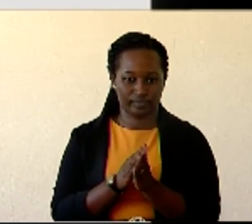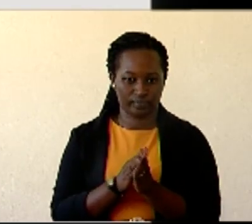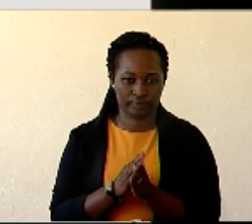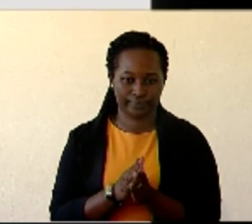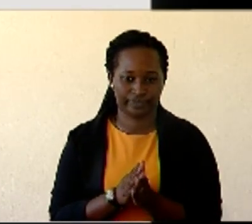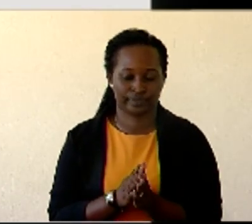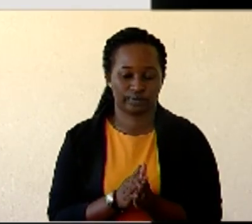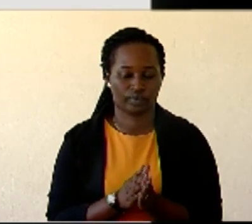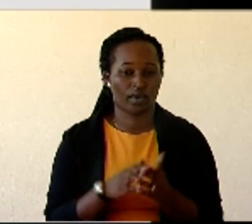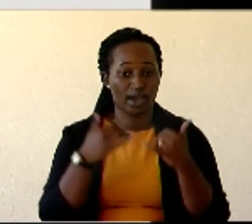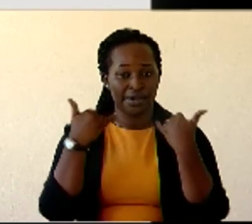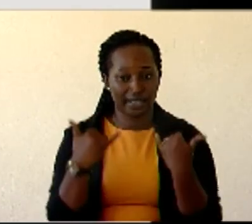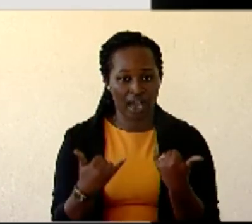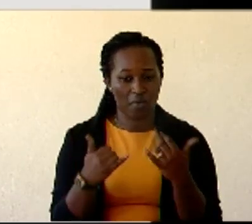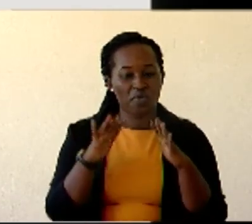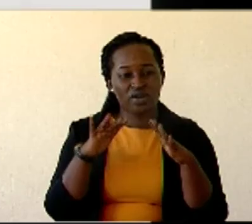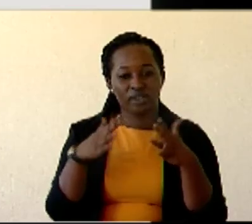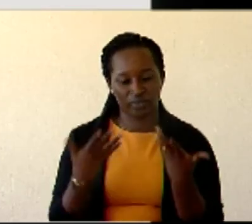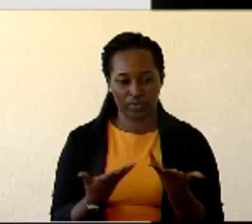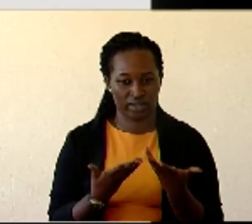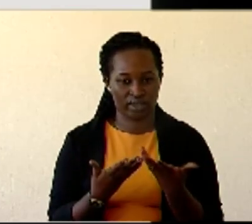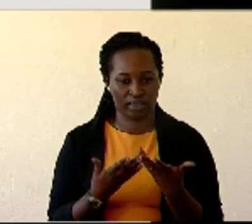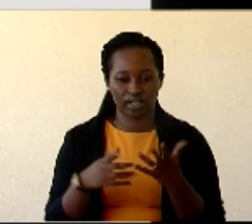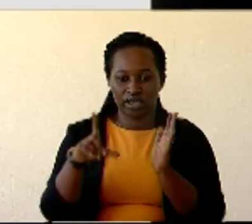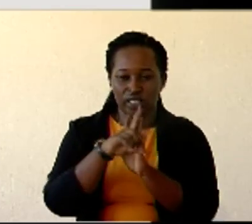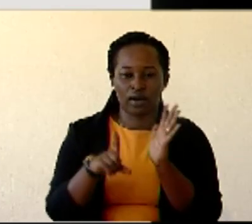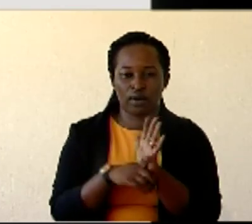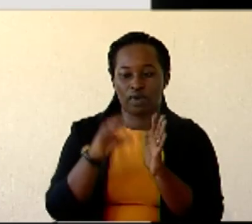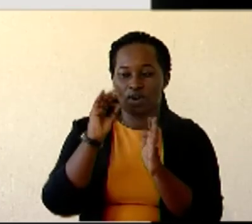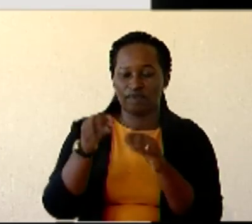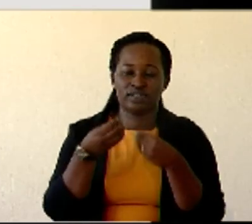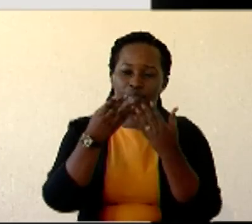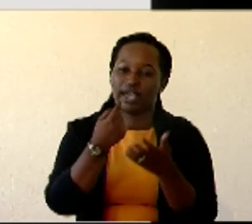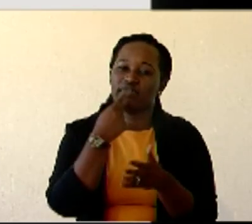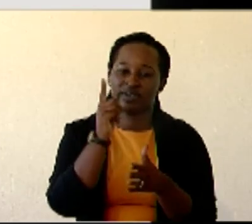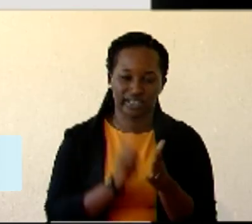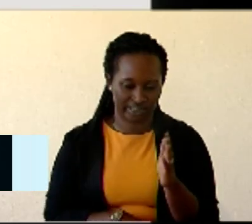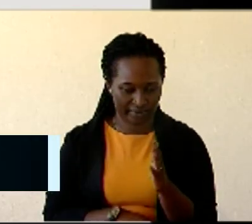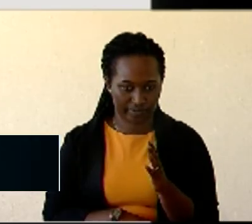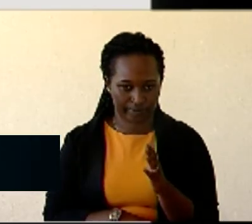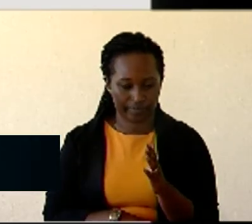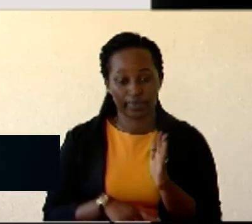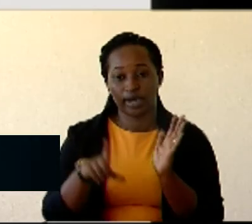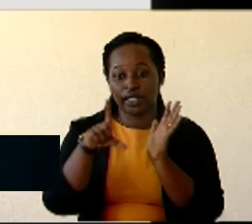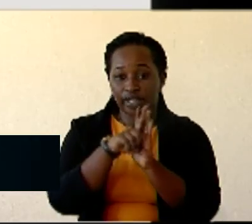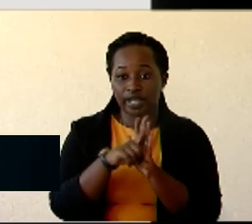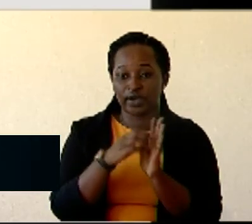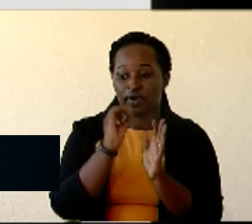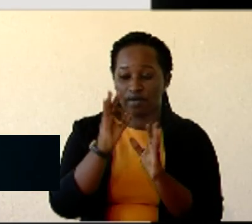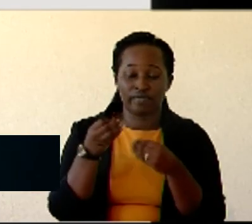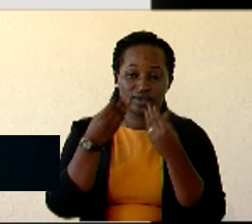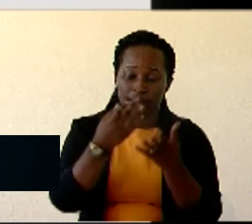supply. So now, how does the law of supply state? How does it state? So the law of supply states